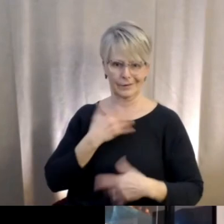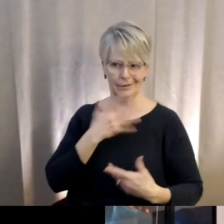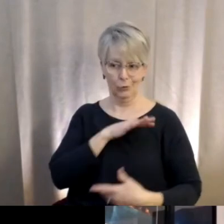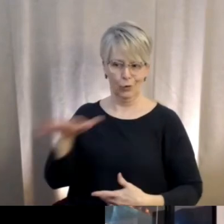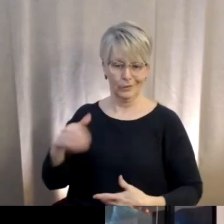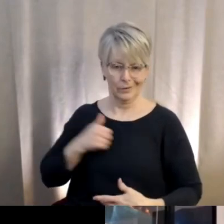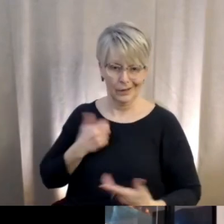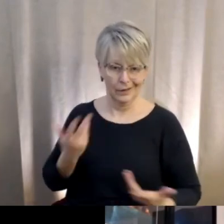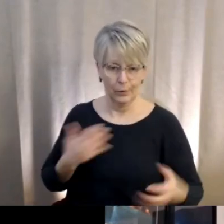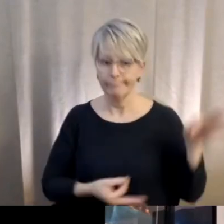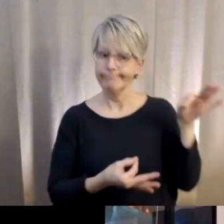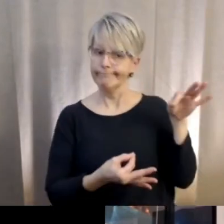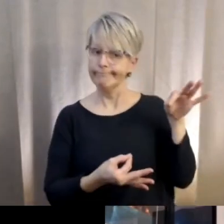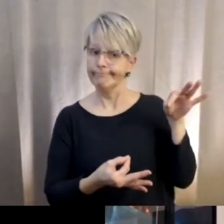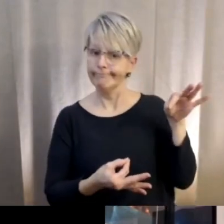Canada.